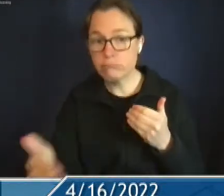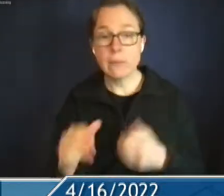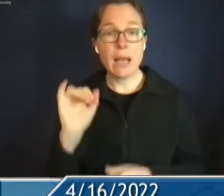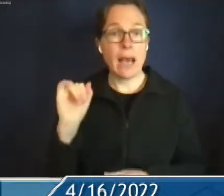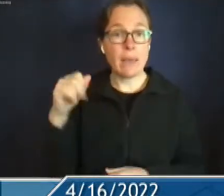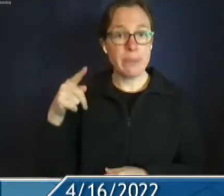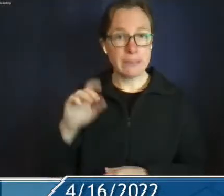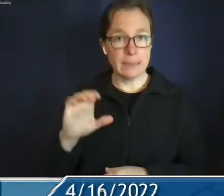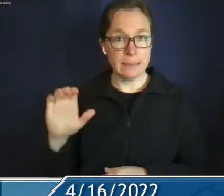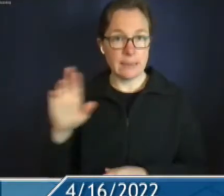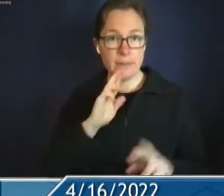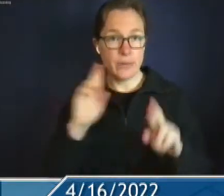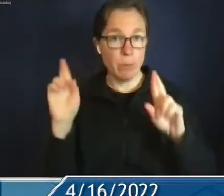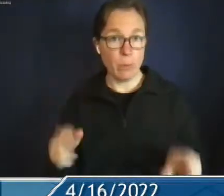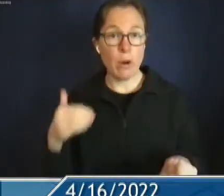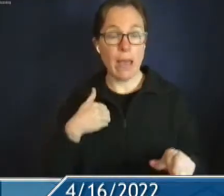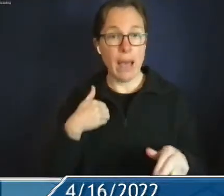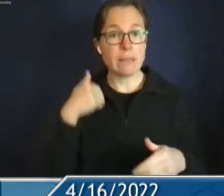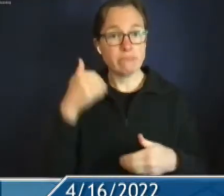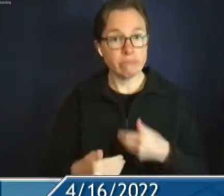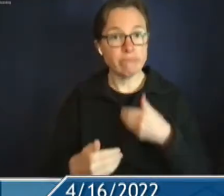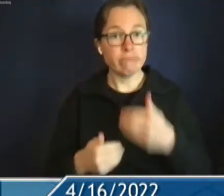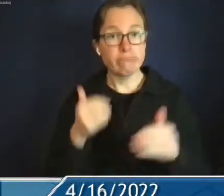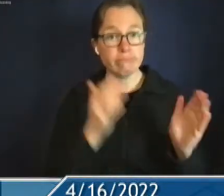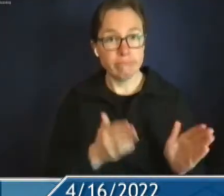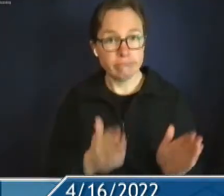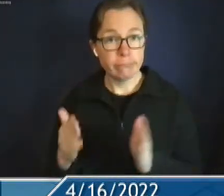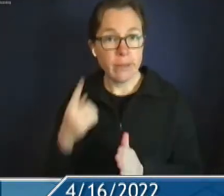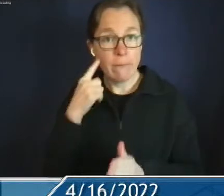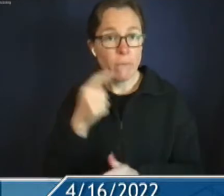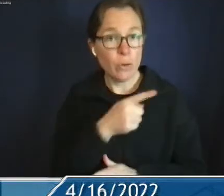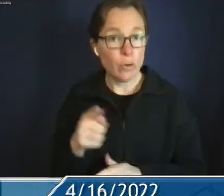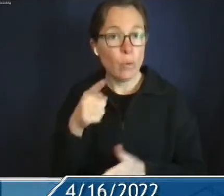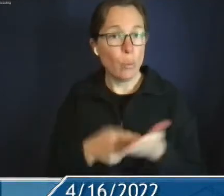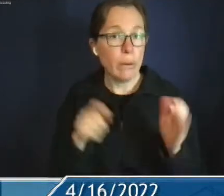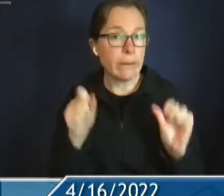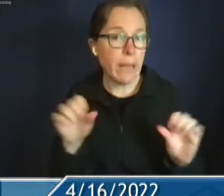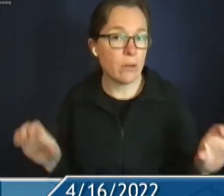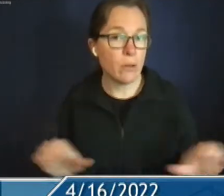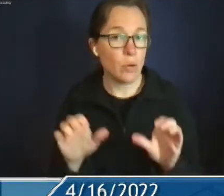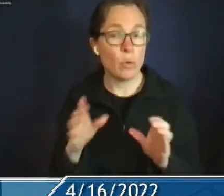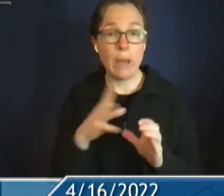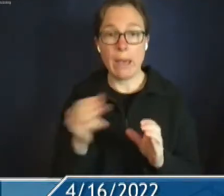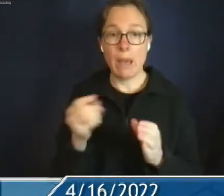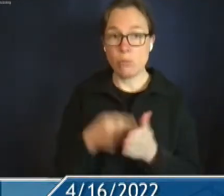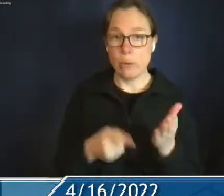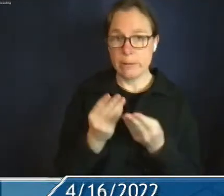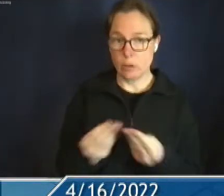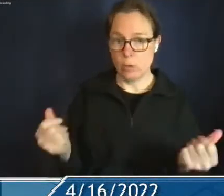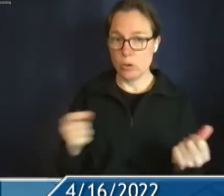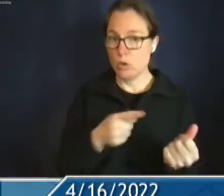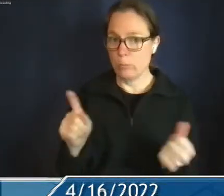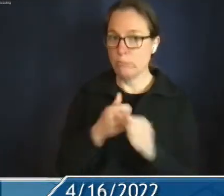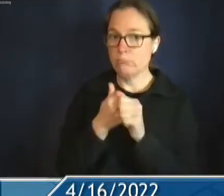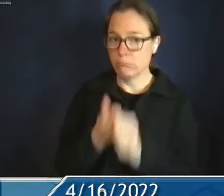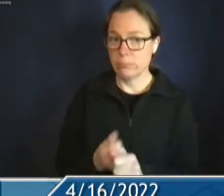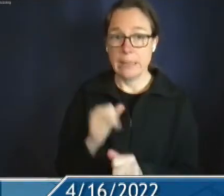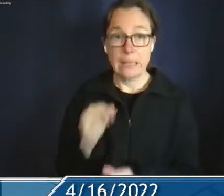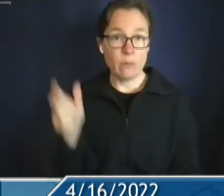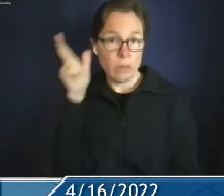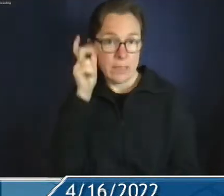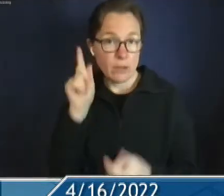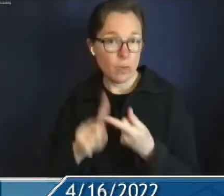IPCC report lays out a roadmap for policymakers on what you can do and the solutions you need to invest in. If you'd listen to